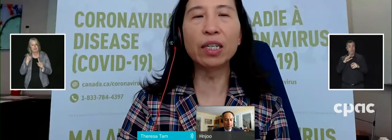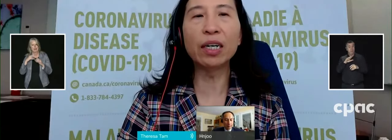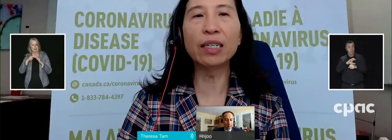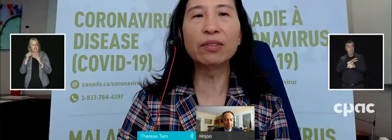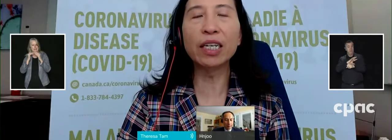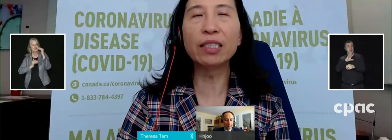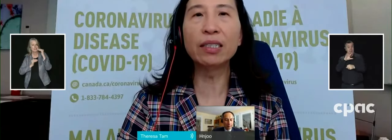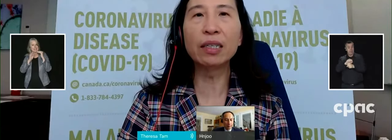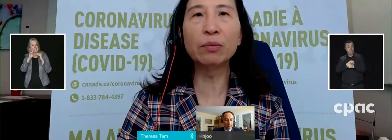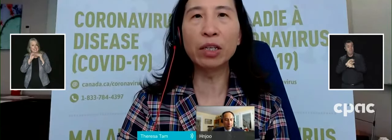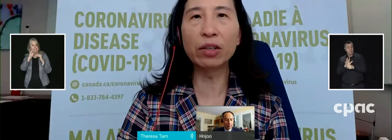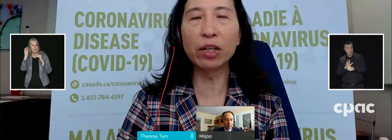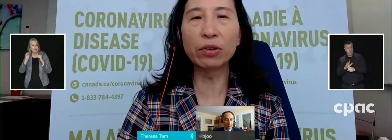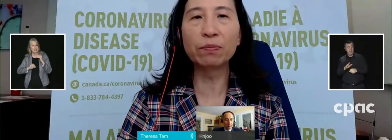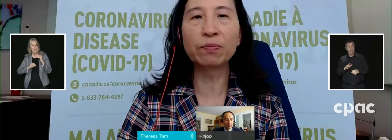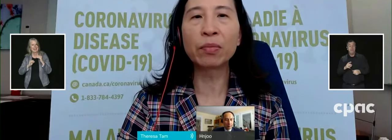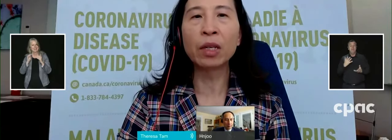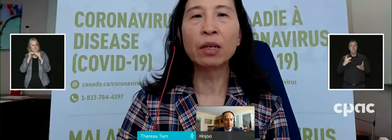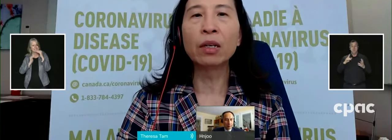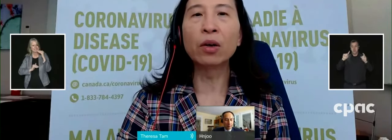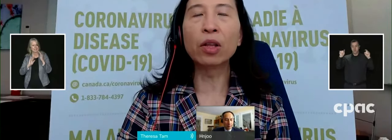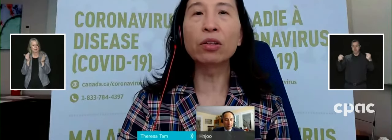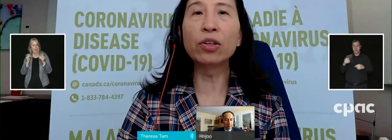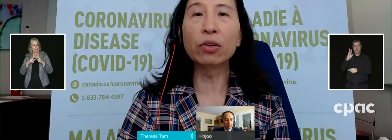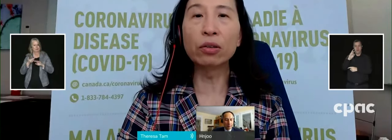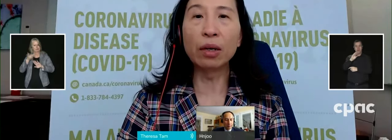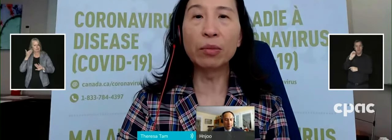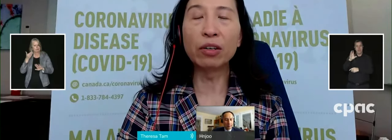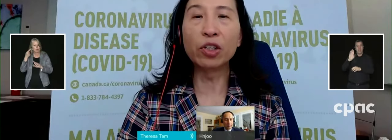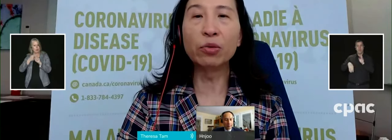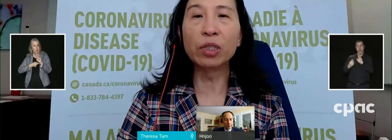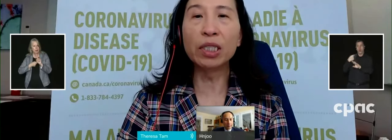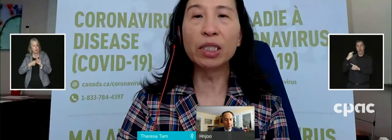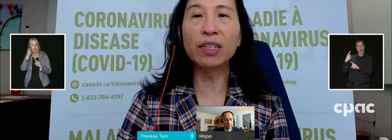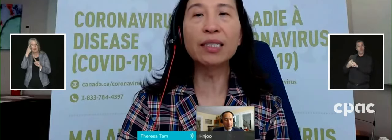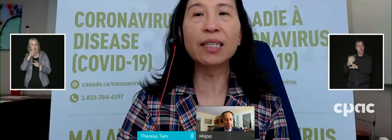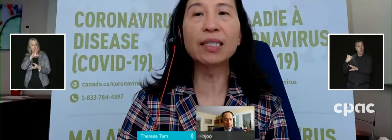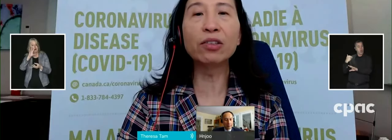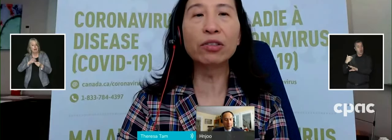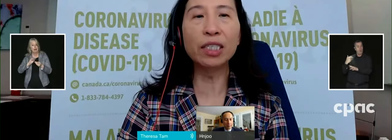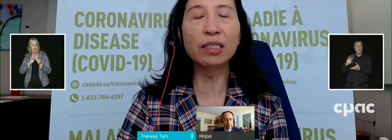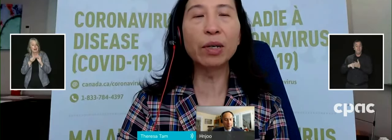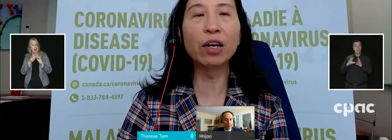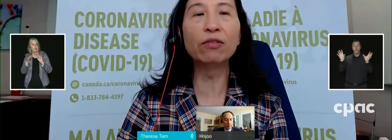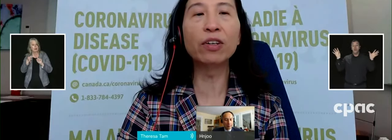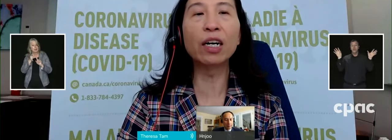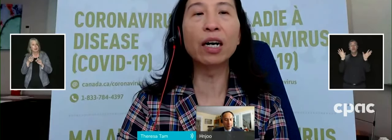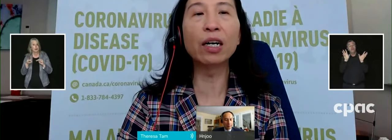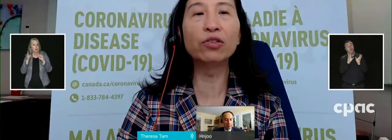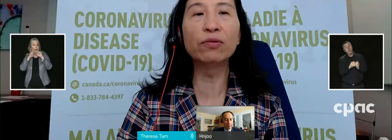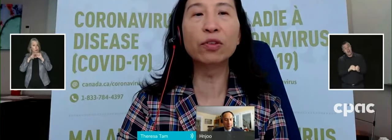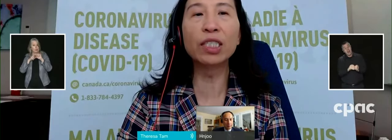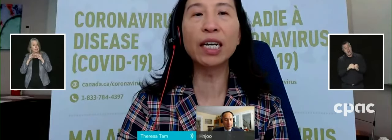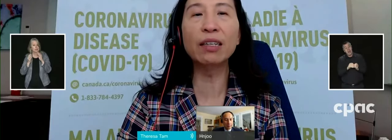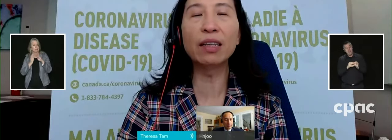60% fewer active cases than a month ago. Although the total number of cumulative cases has increased by